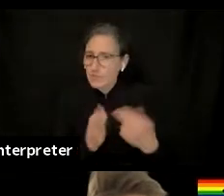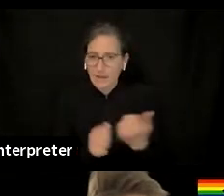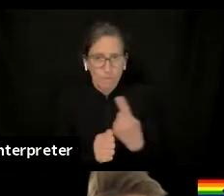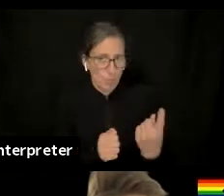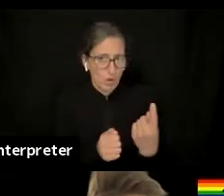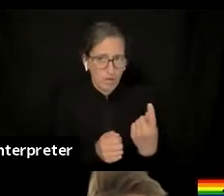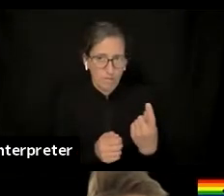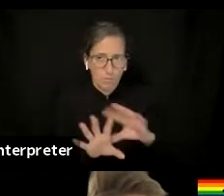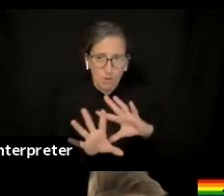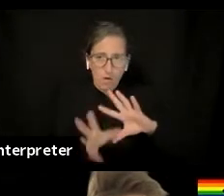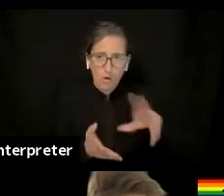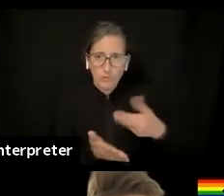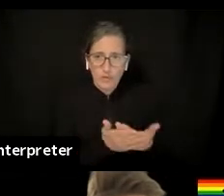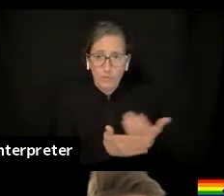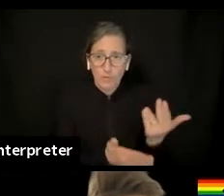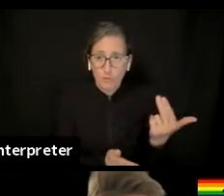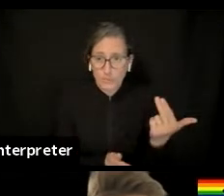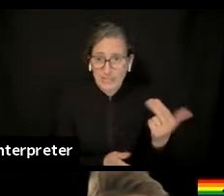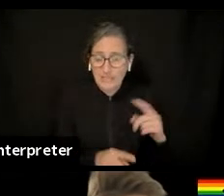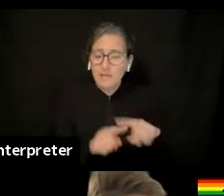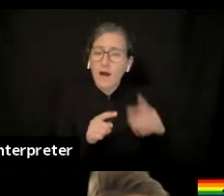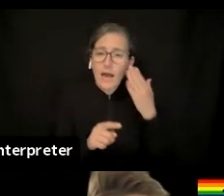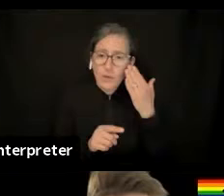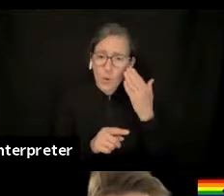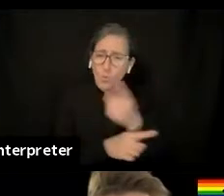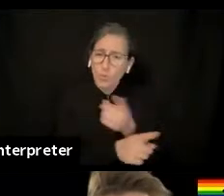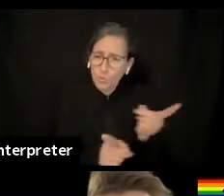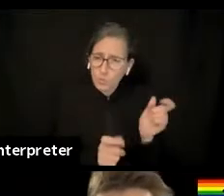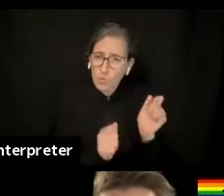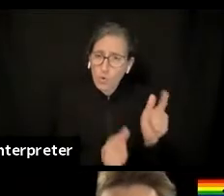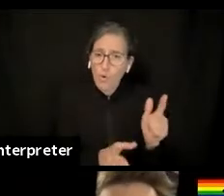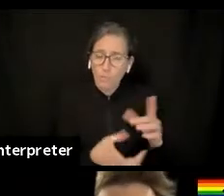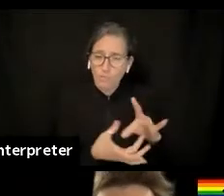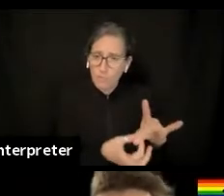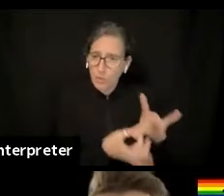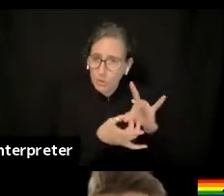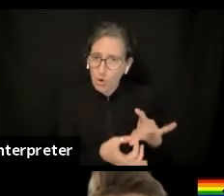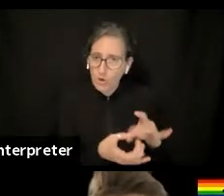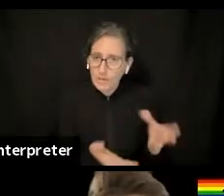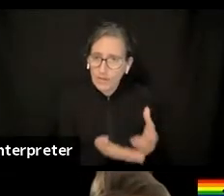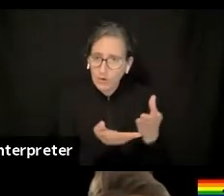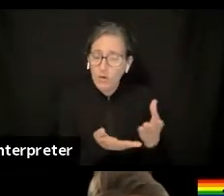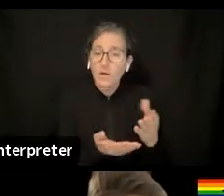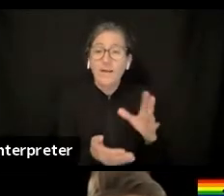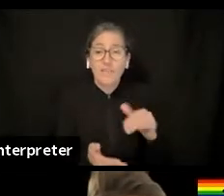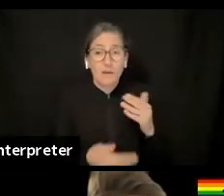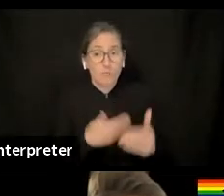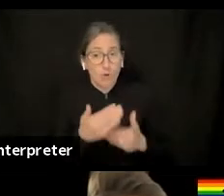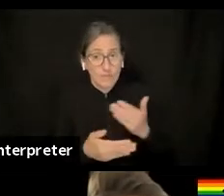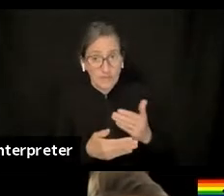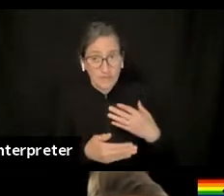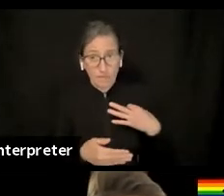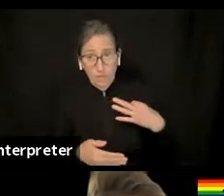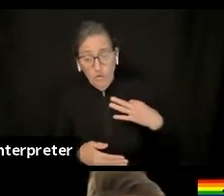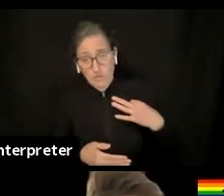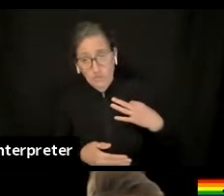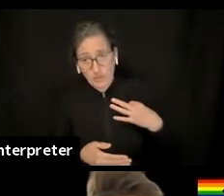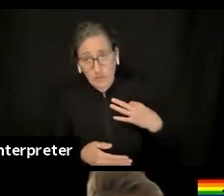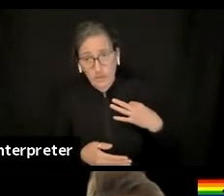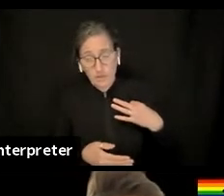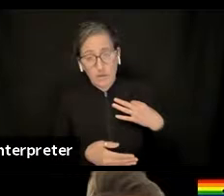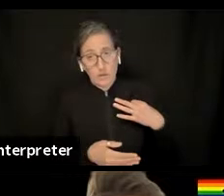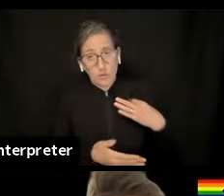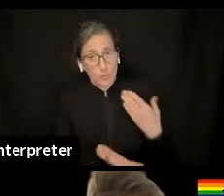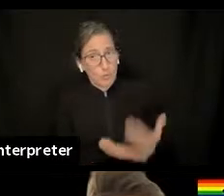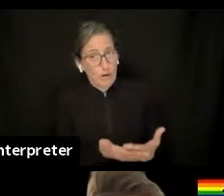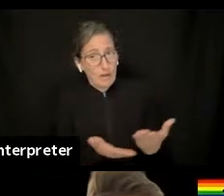that I belong here and that through the process that it took to get here, I'm confident